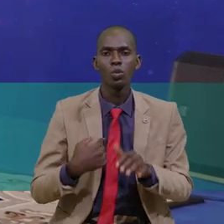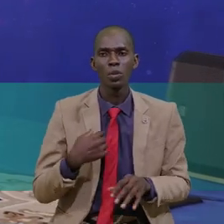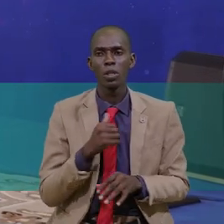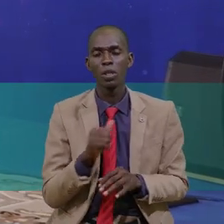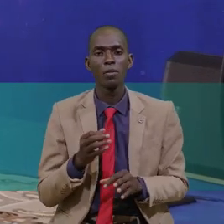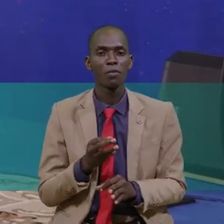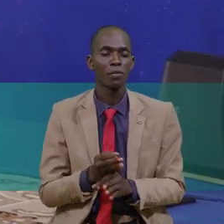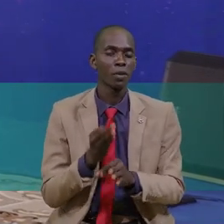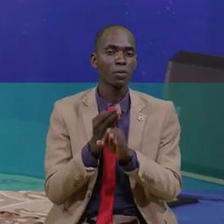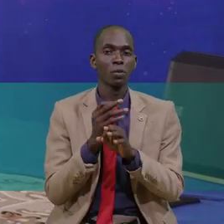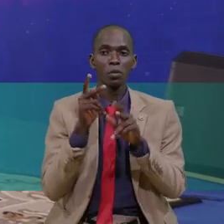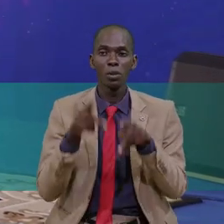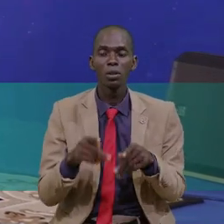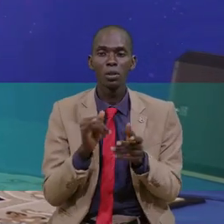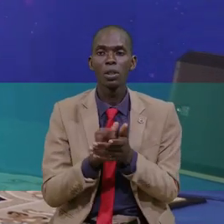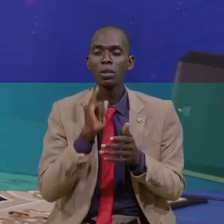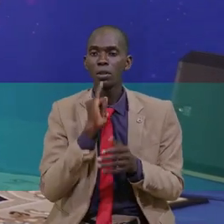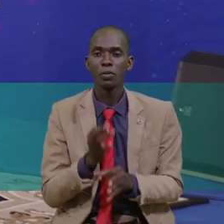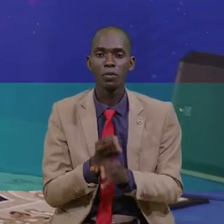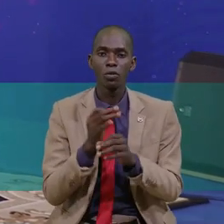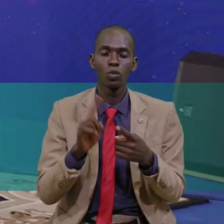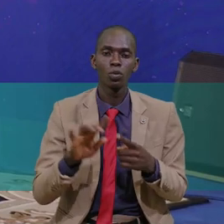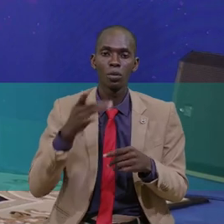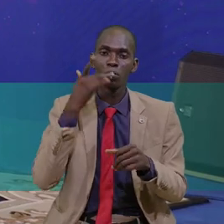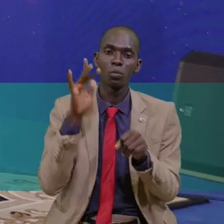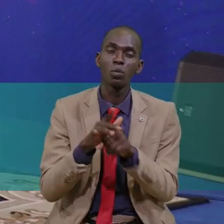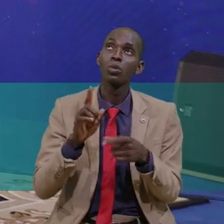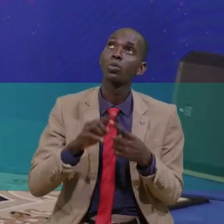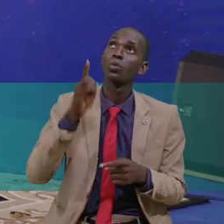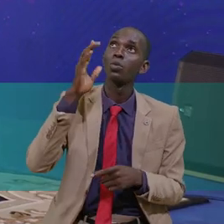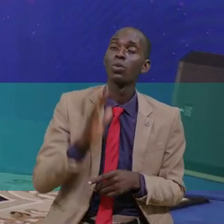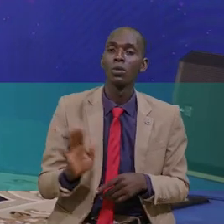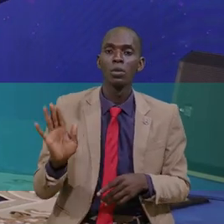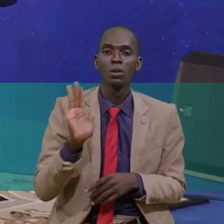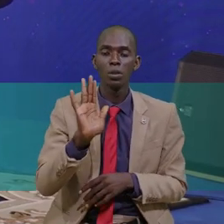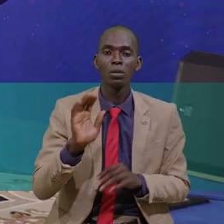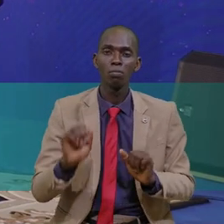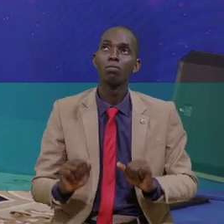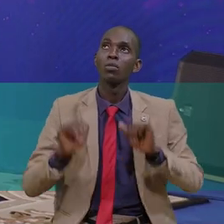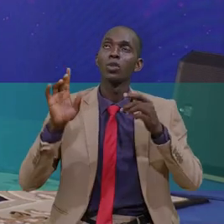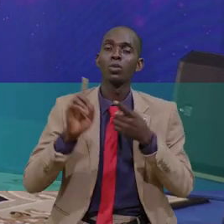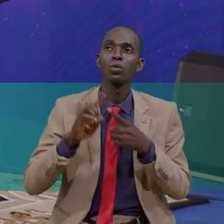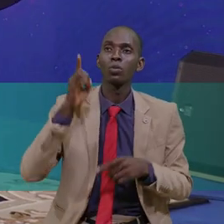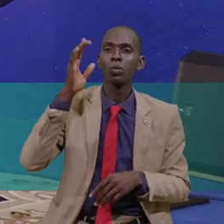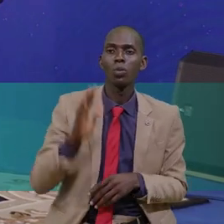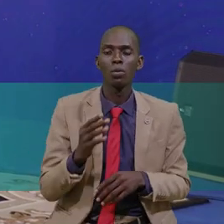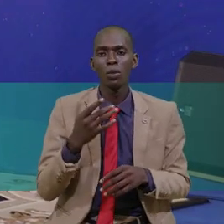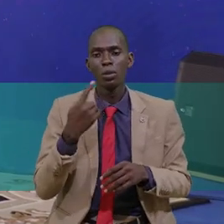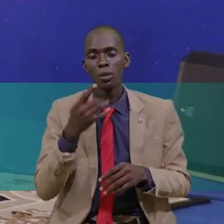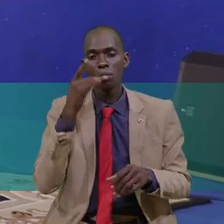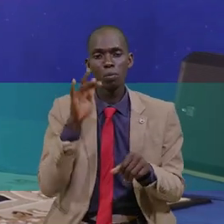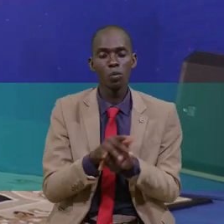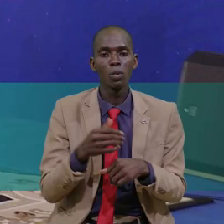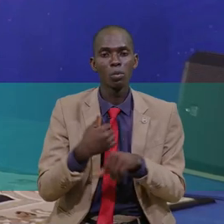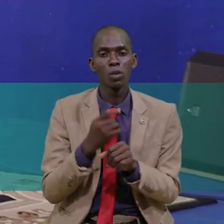vow unto God, their consecration unto God, their vow to their husband, their vow to their wife? Would